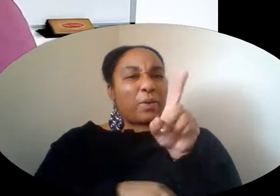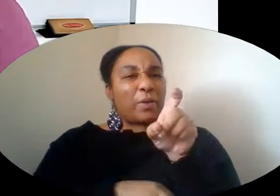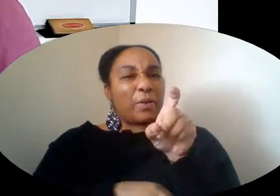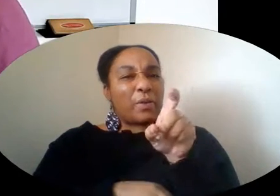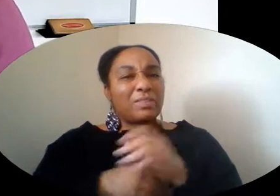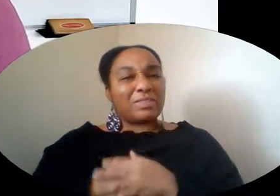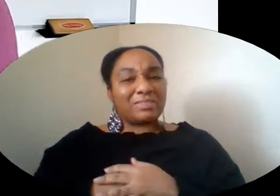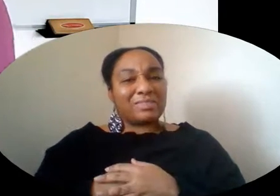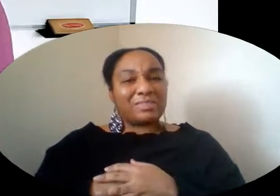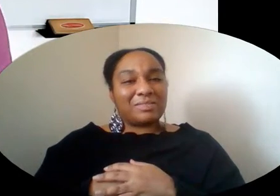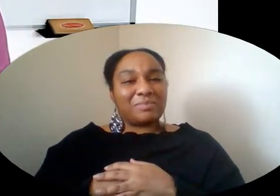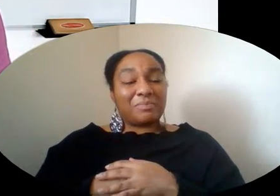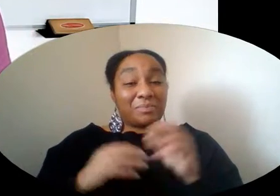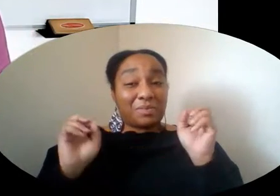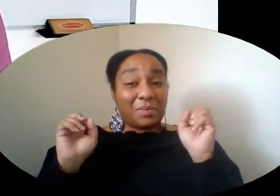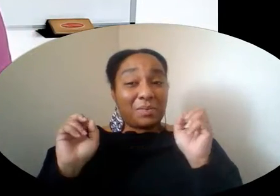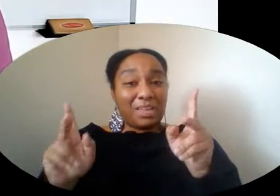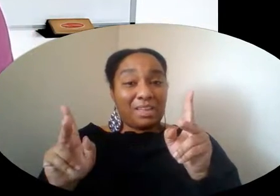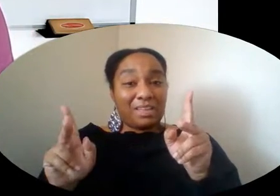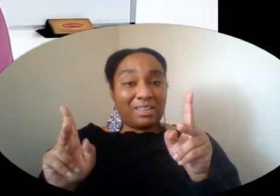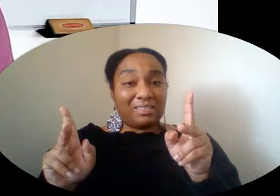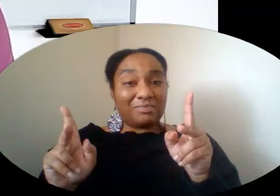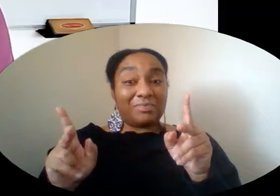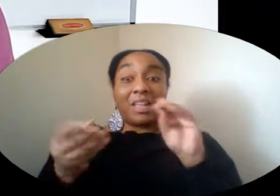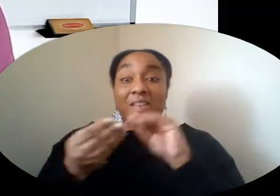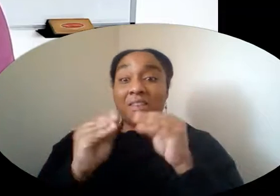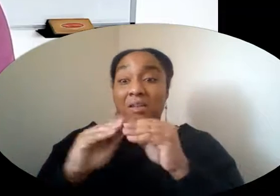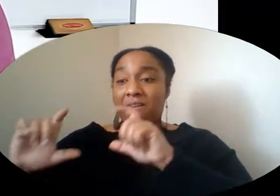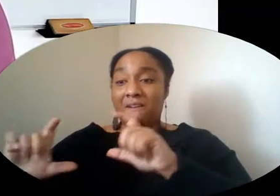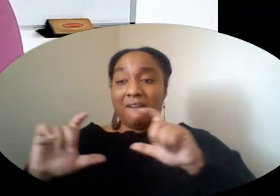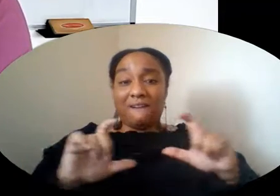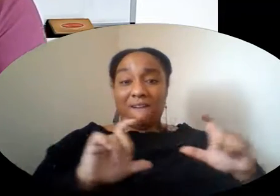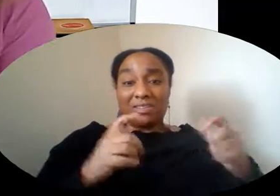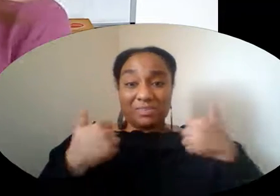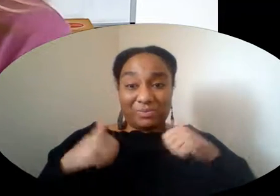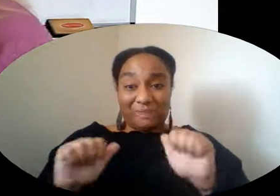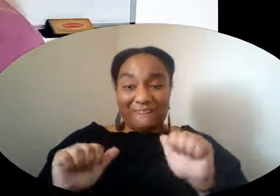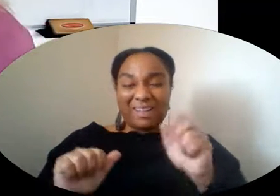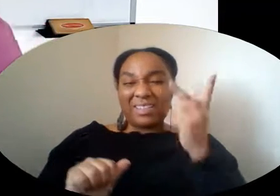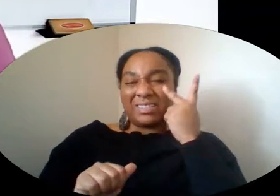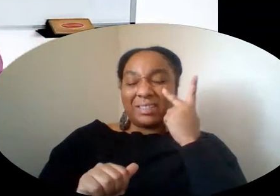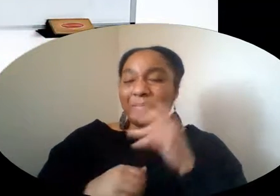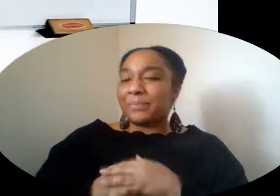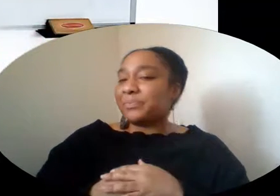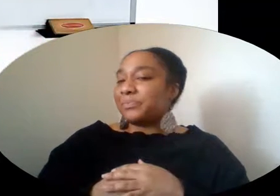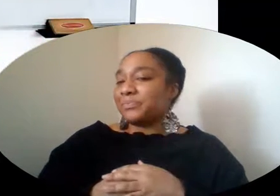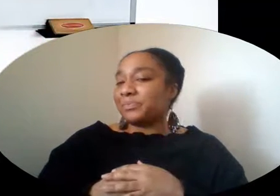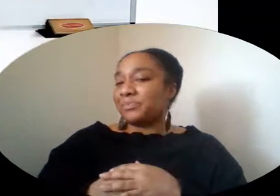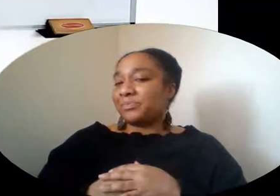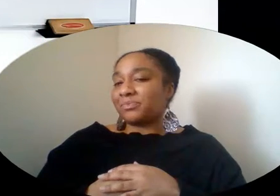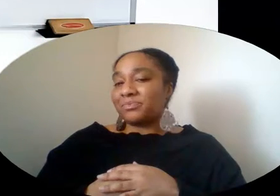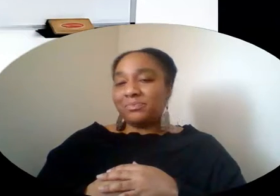together? All right, shall we see our number sets and try this out? Let's see. Okay, so